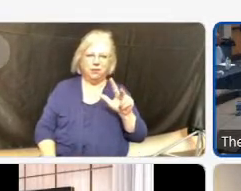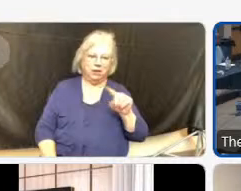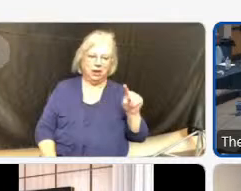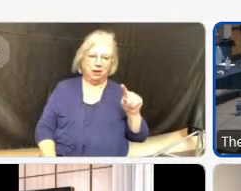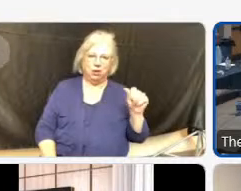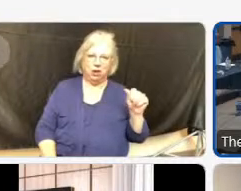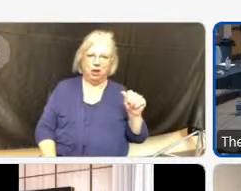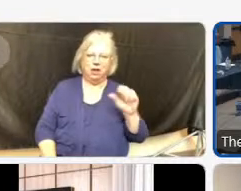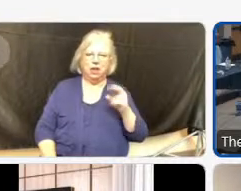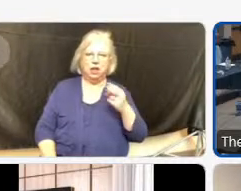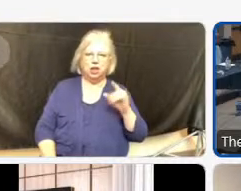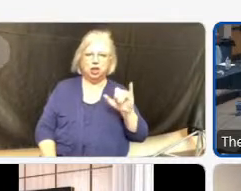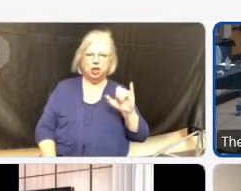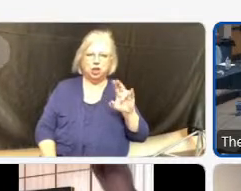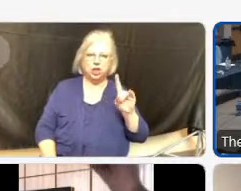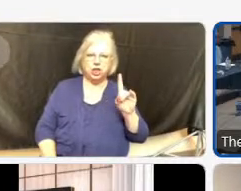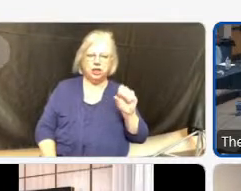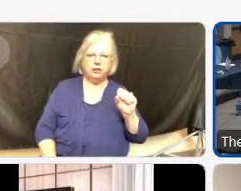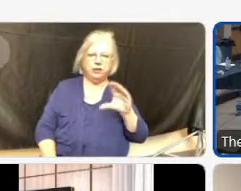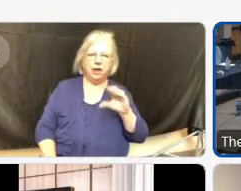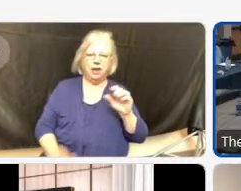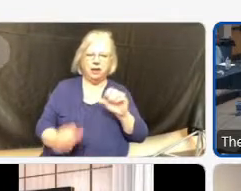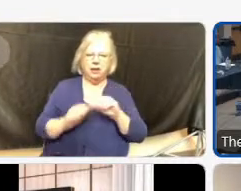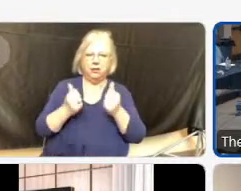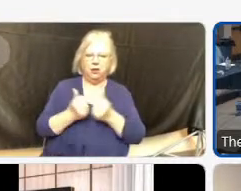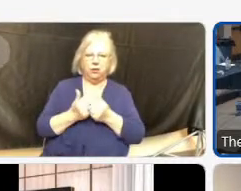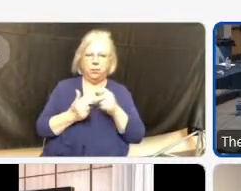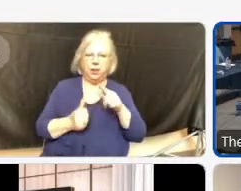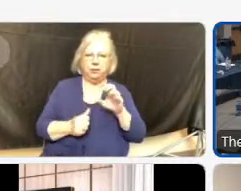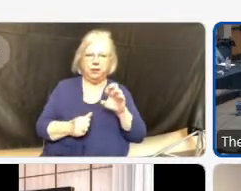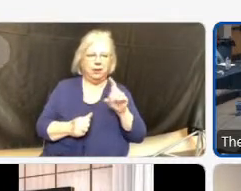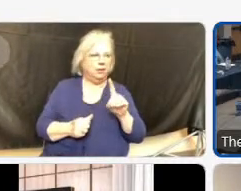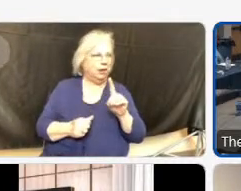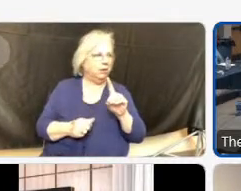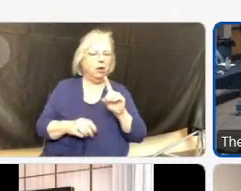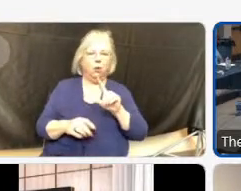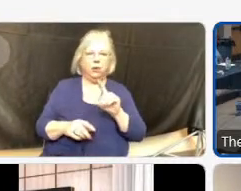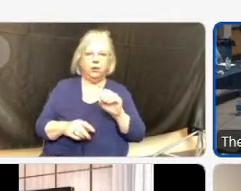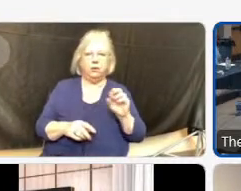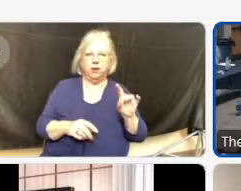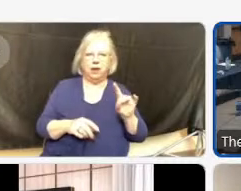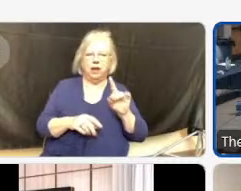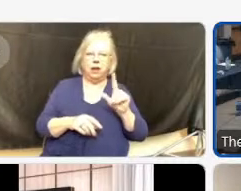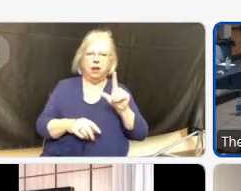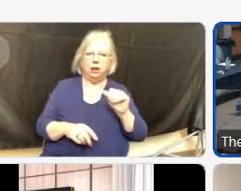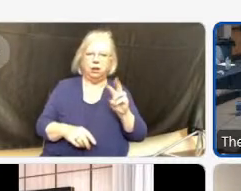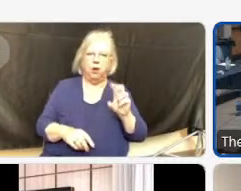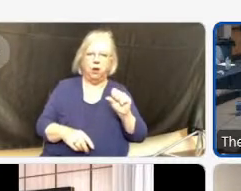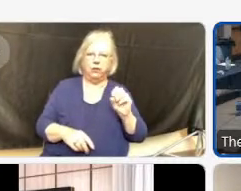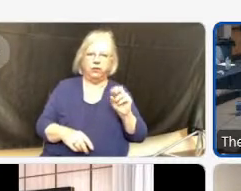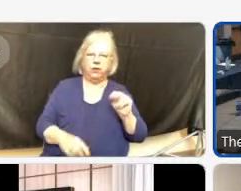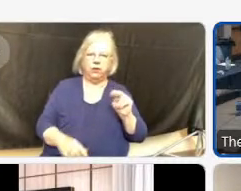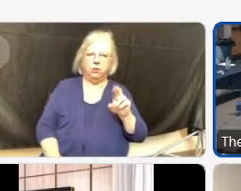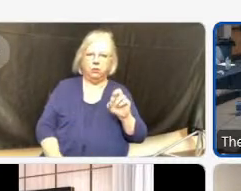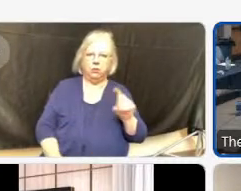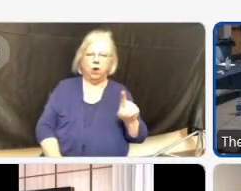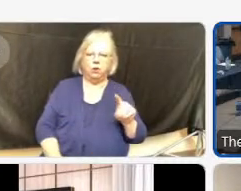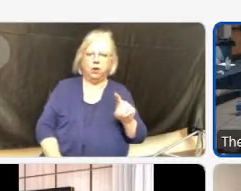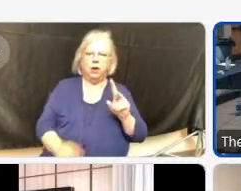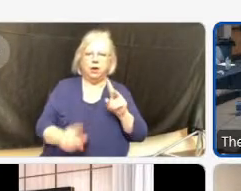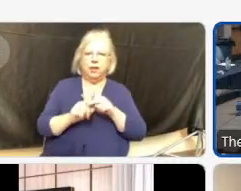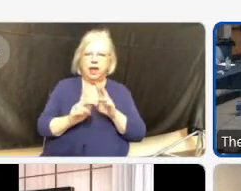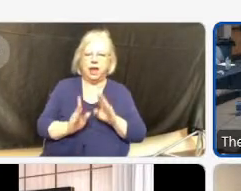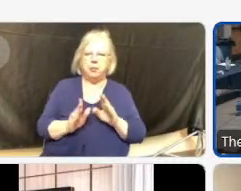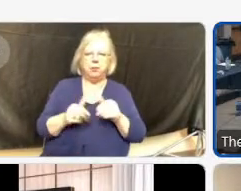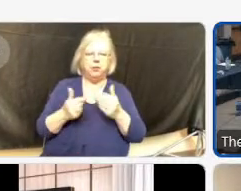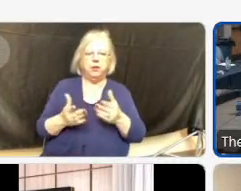9353-A, Shields and Associates, PCD, 13108 Lawson Road. The applicant proposes to